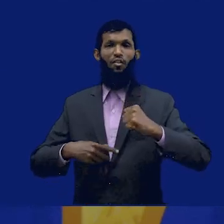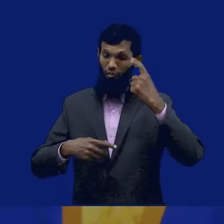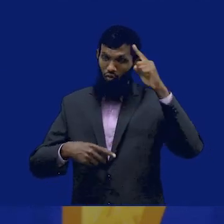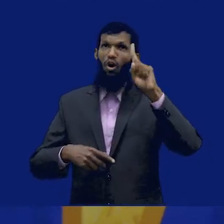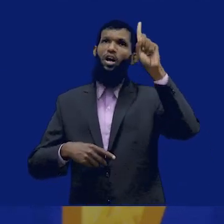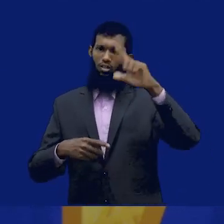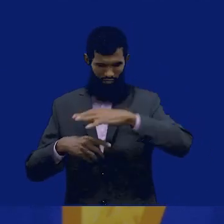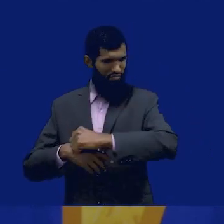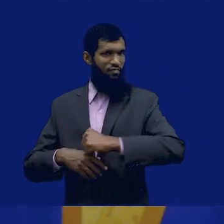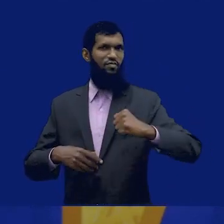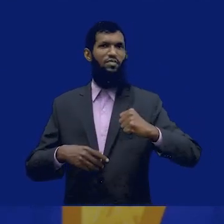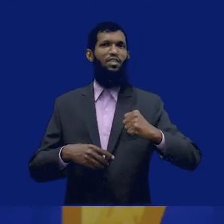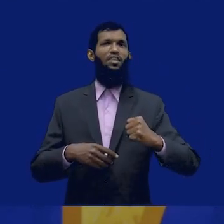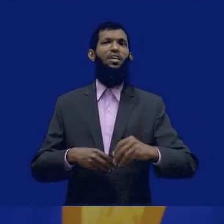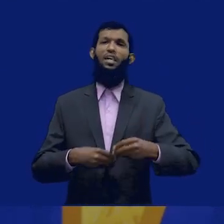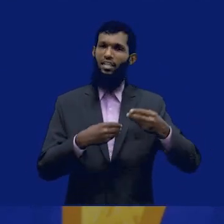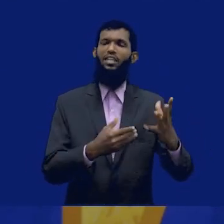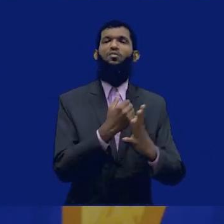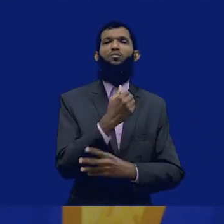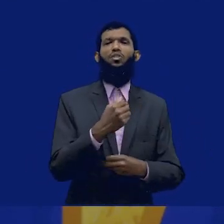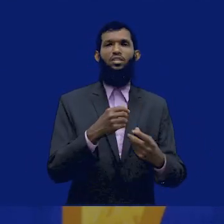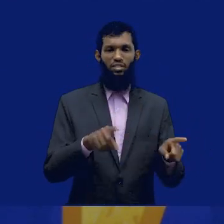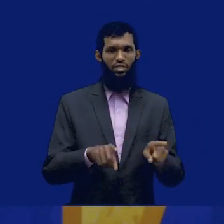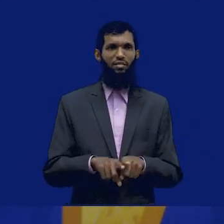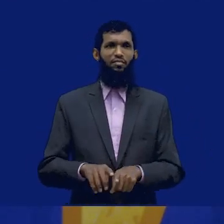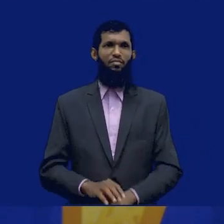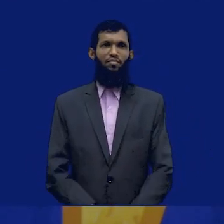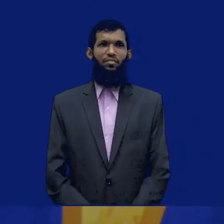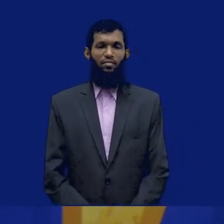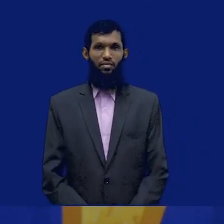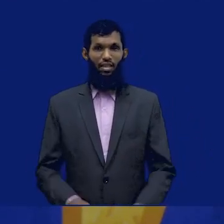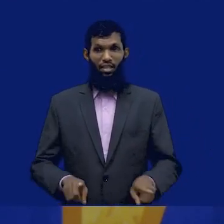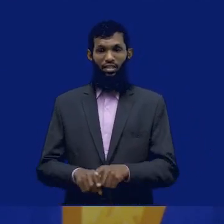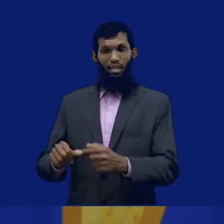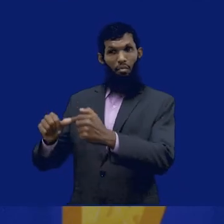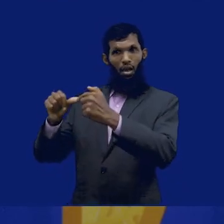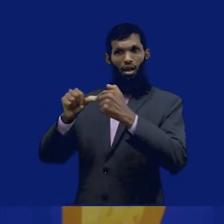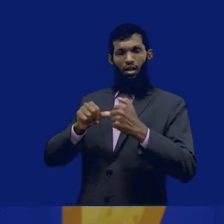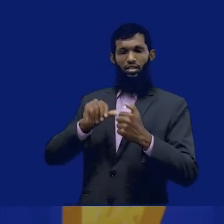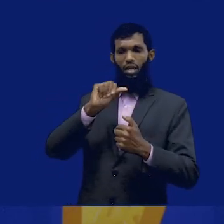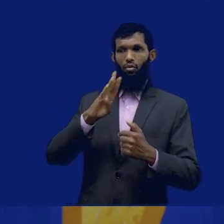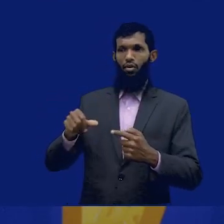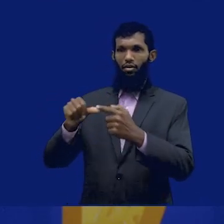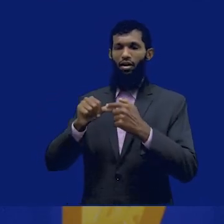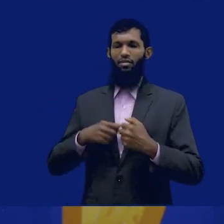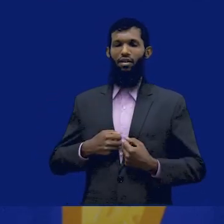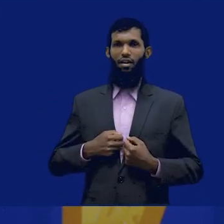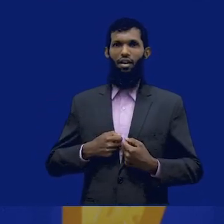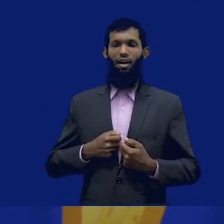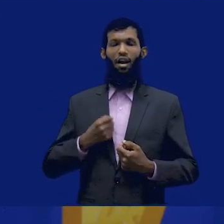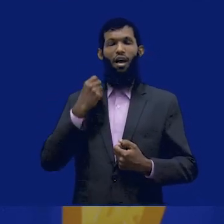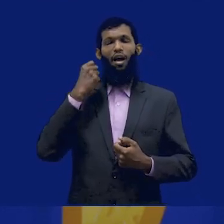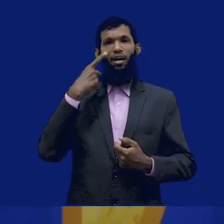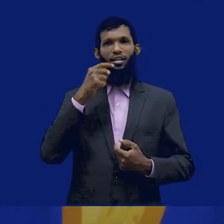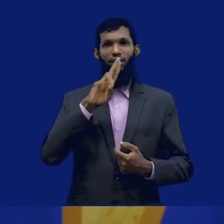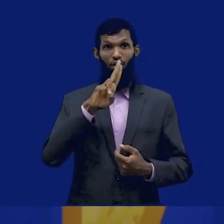things in zakat, and if they refuse it, I will fight them and I will get them. So